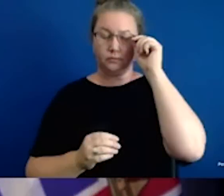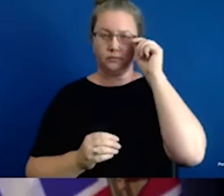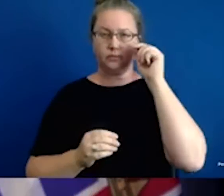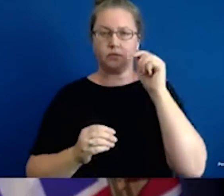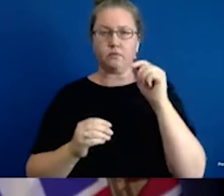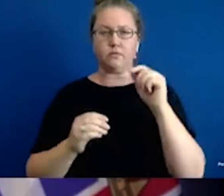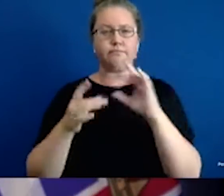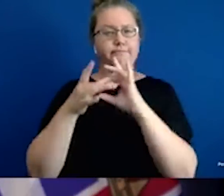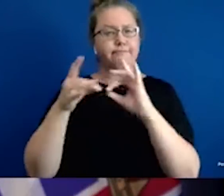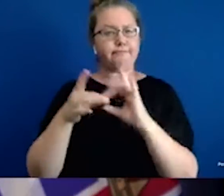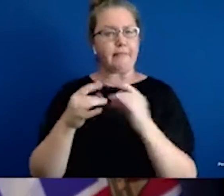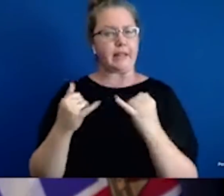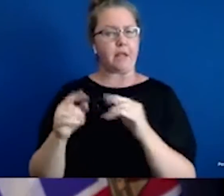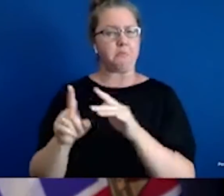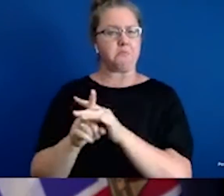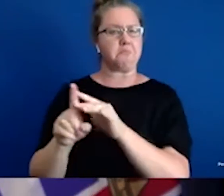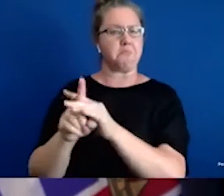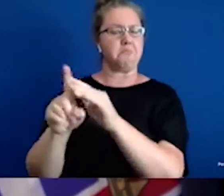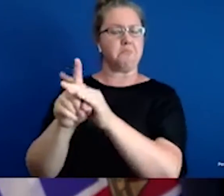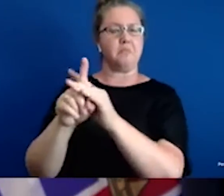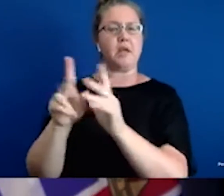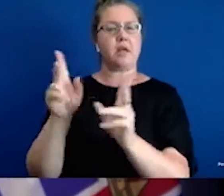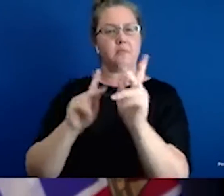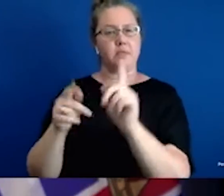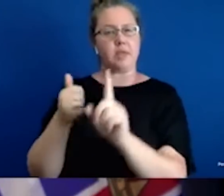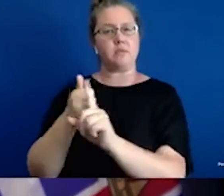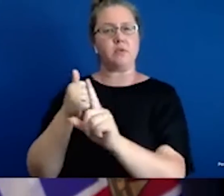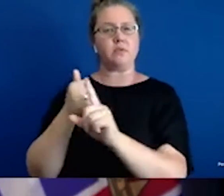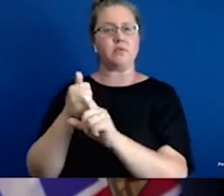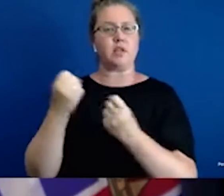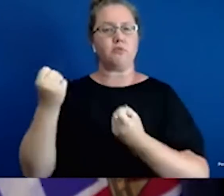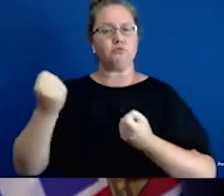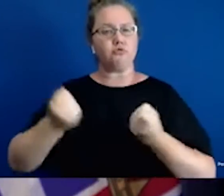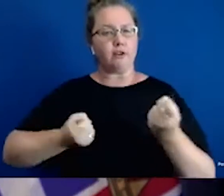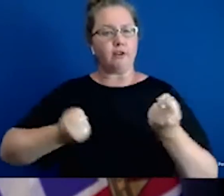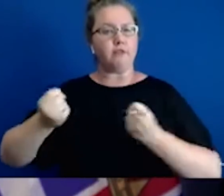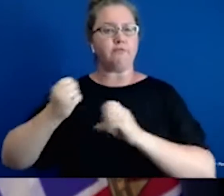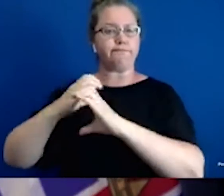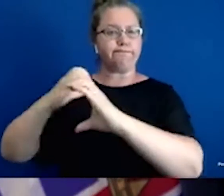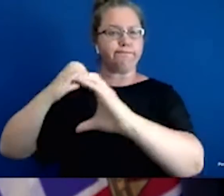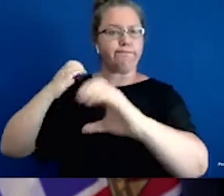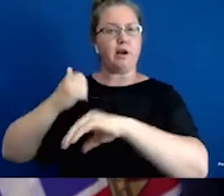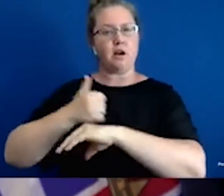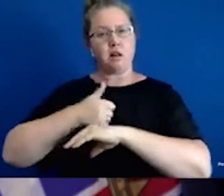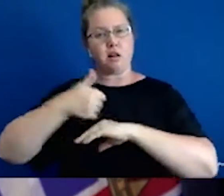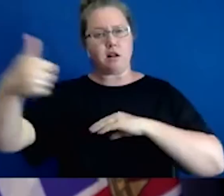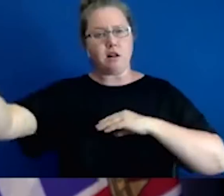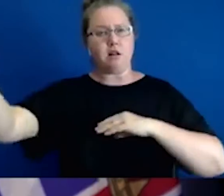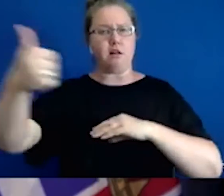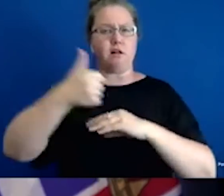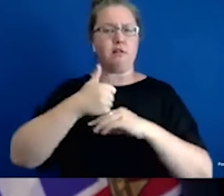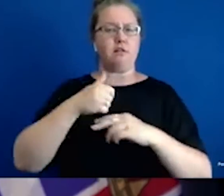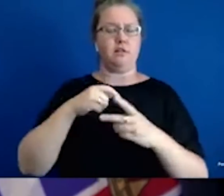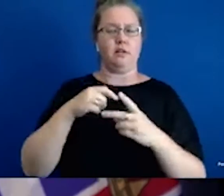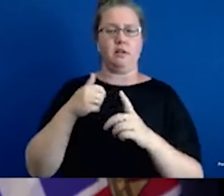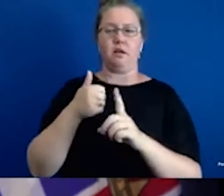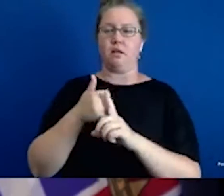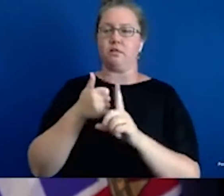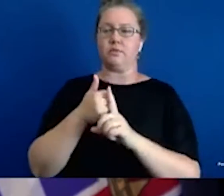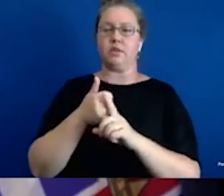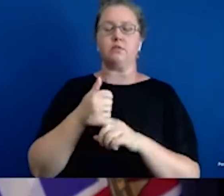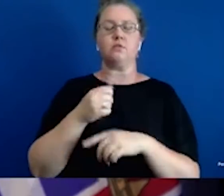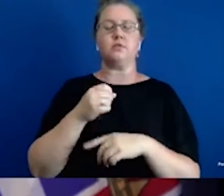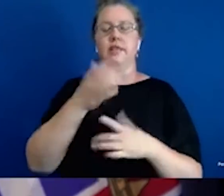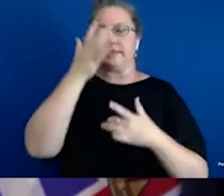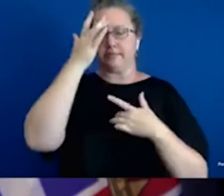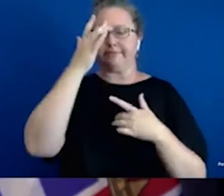We're hearing a lot about long haulers or people who have had COVID-19 symptoms for like months